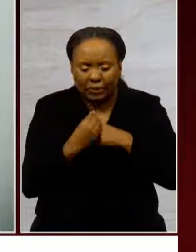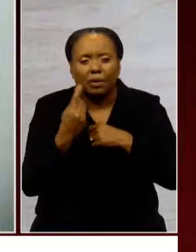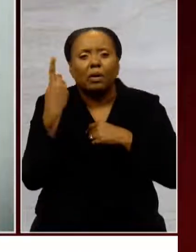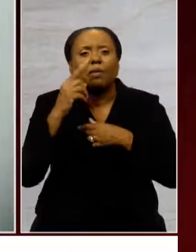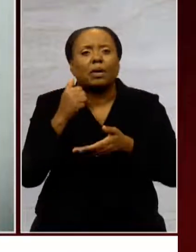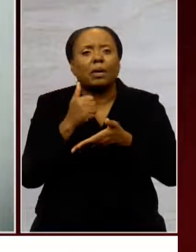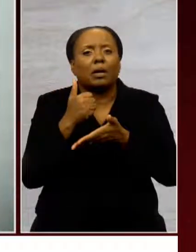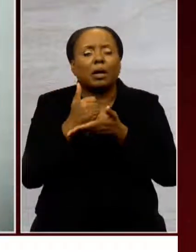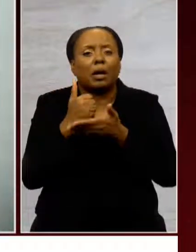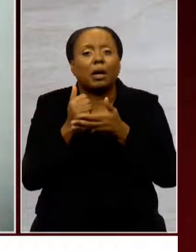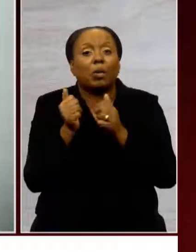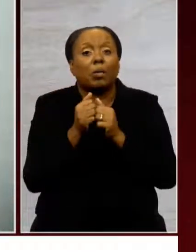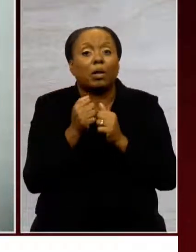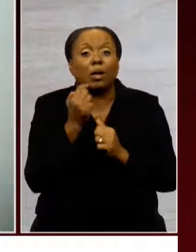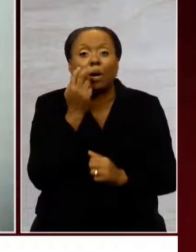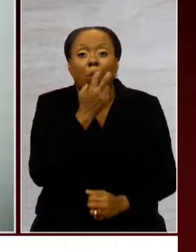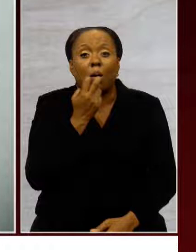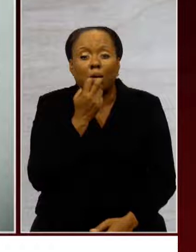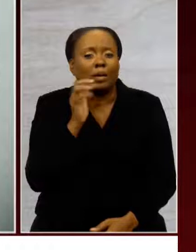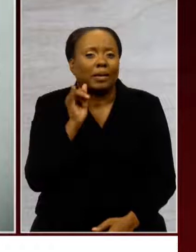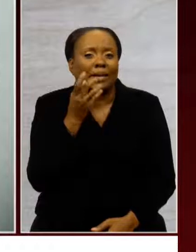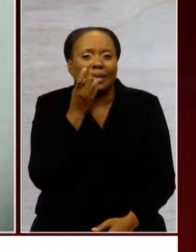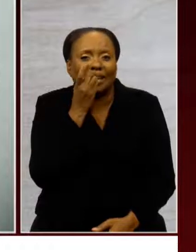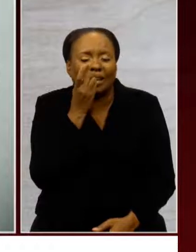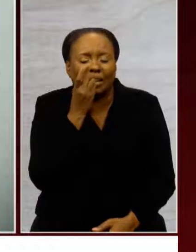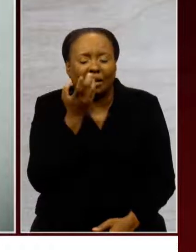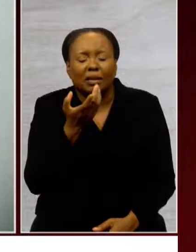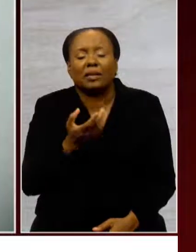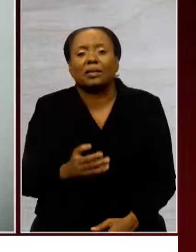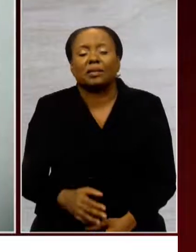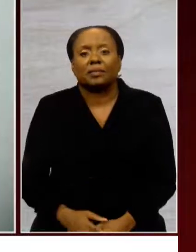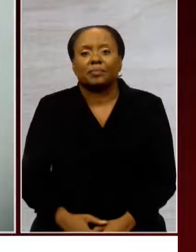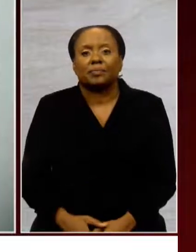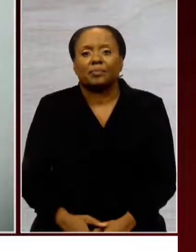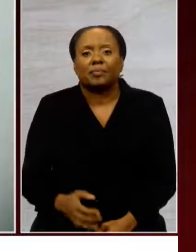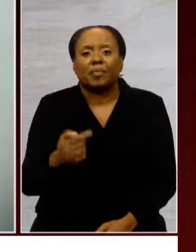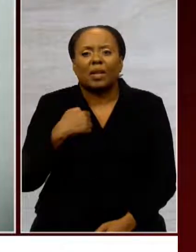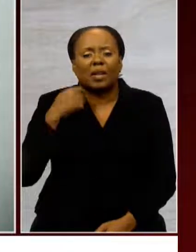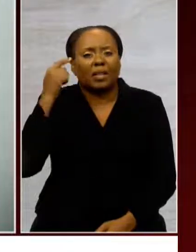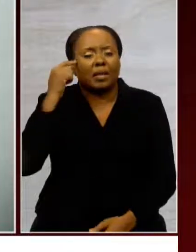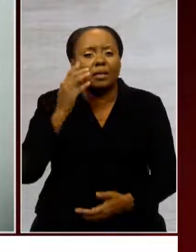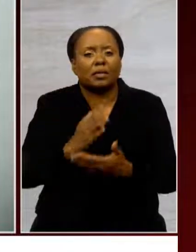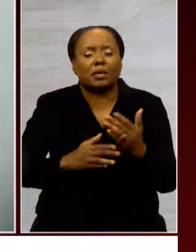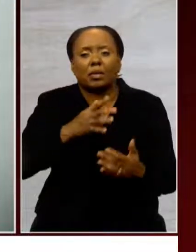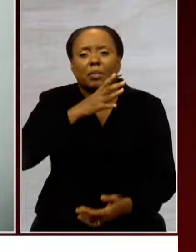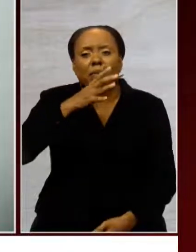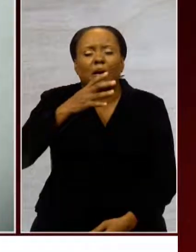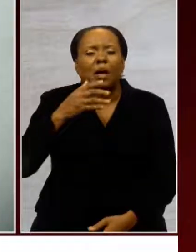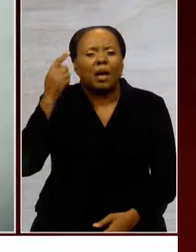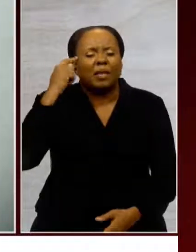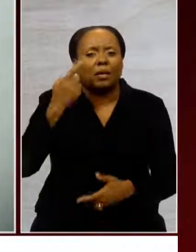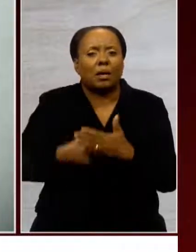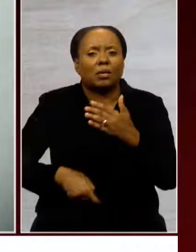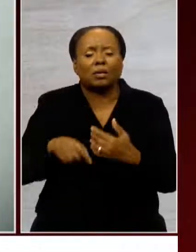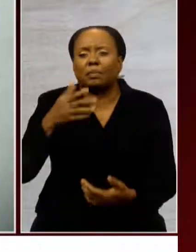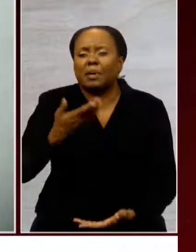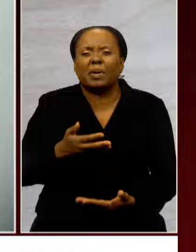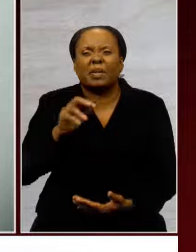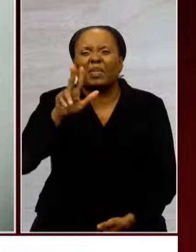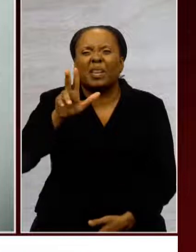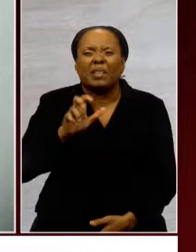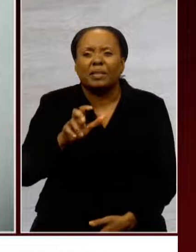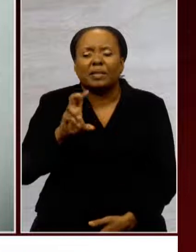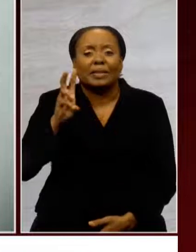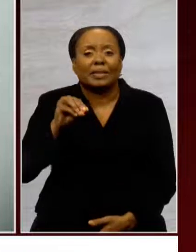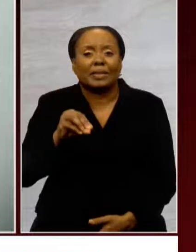there are parents who cannot afford to pay the, I think it's 360, but don't quote me on that one, dollars